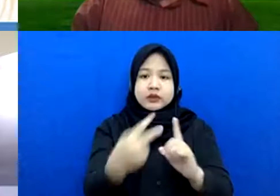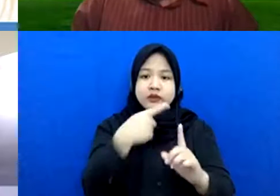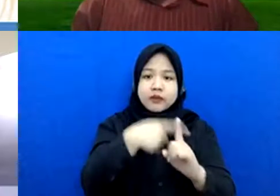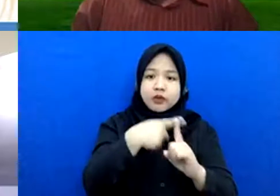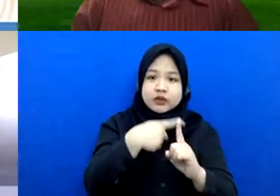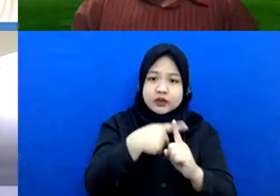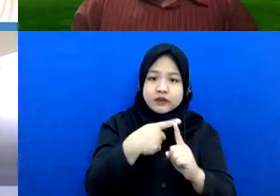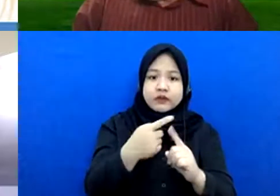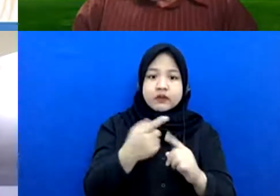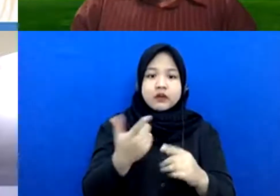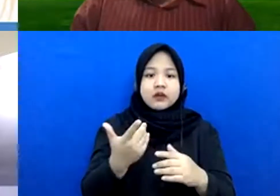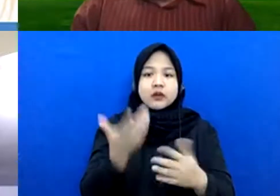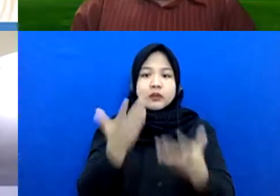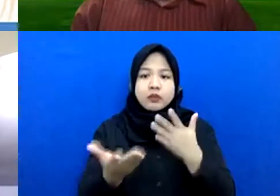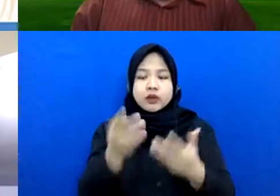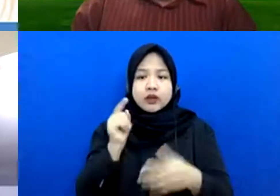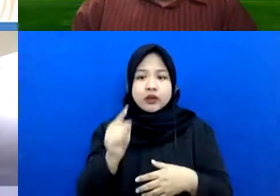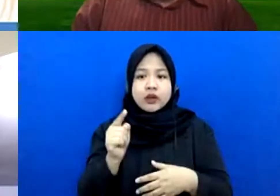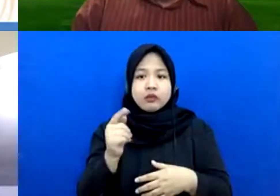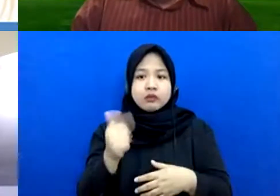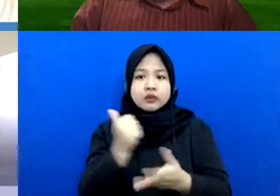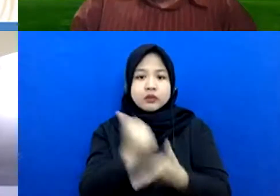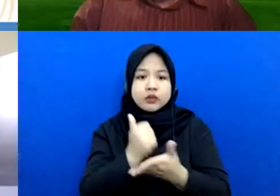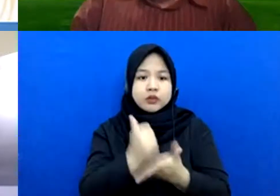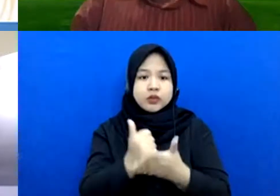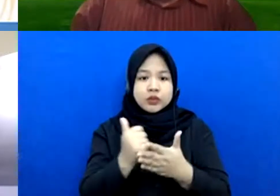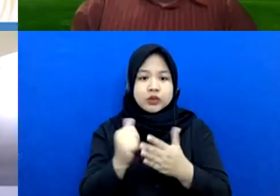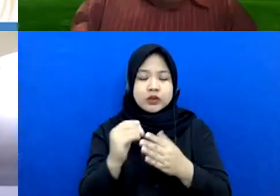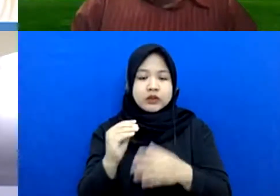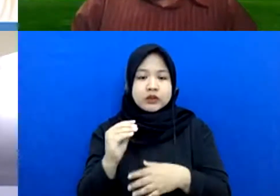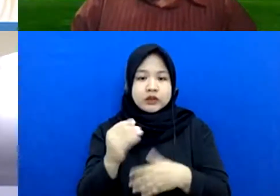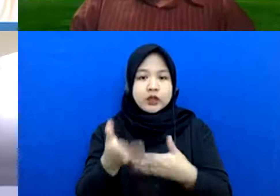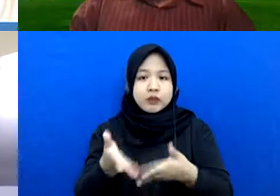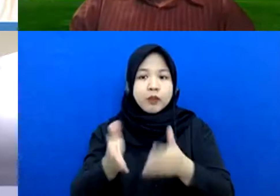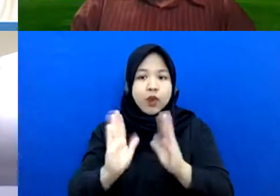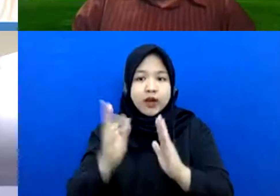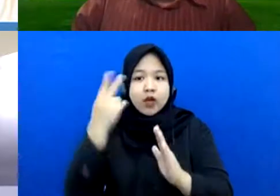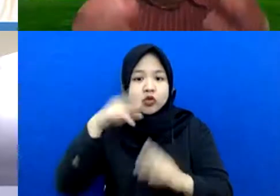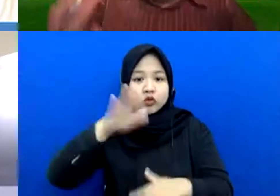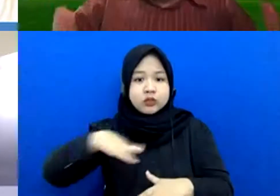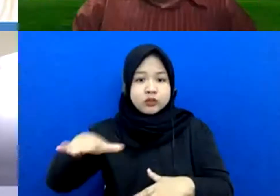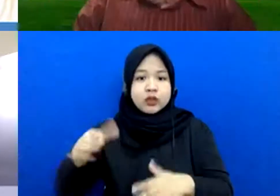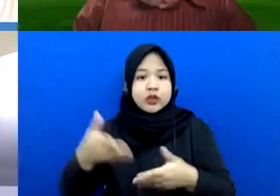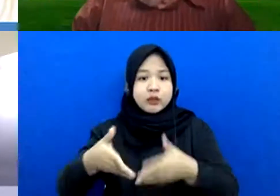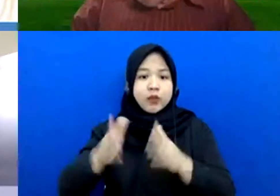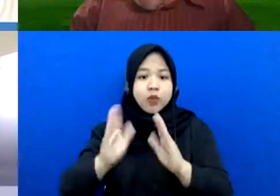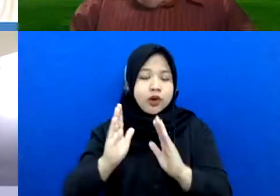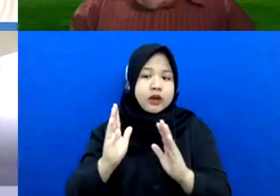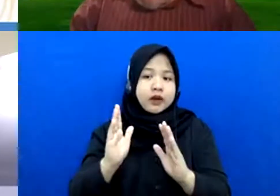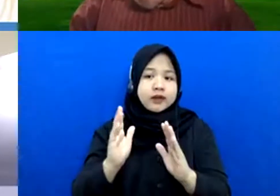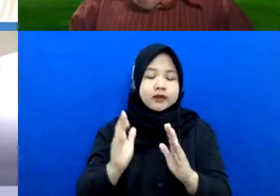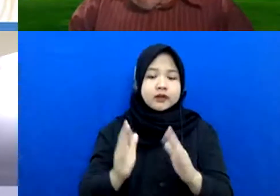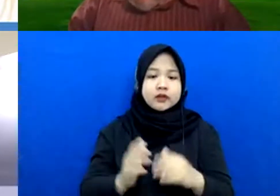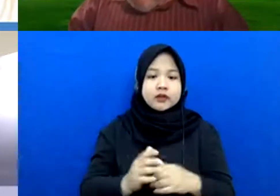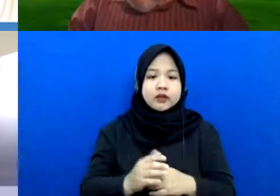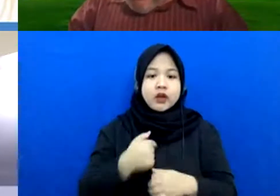might have been things that families really loved, and or that students really liked, or whatever. So I